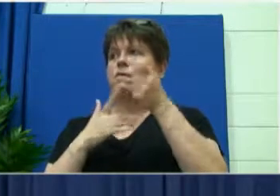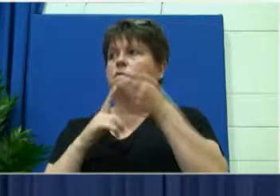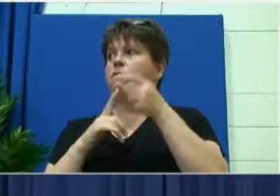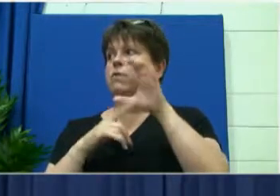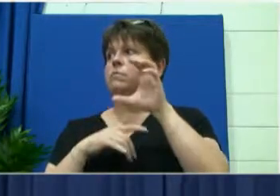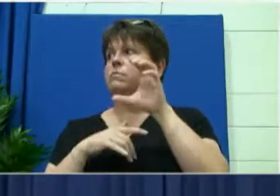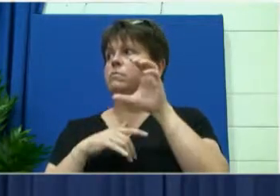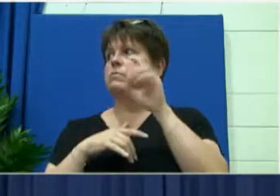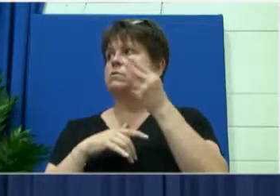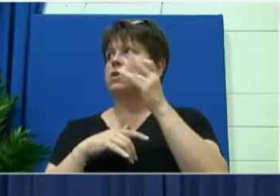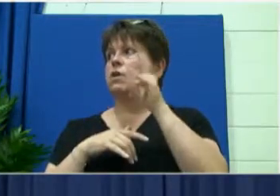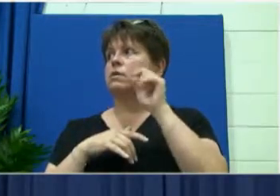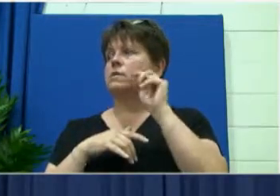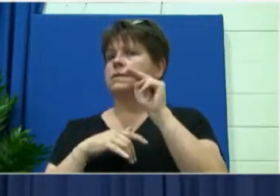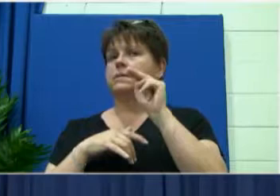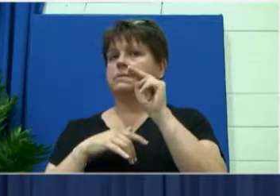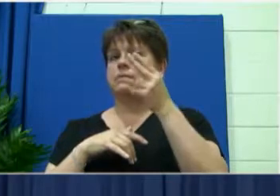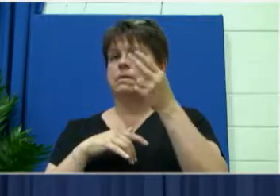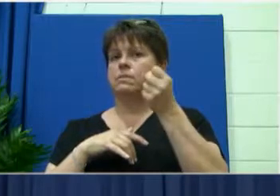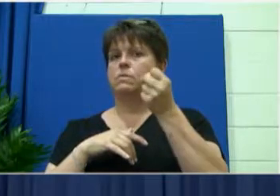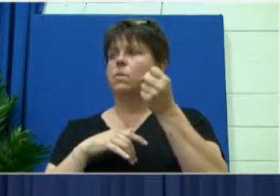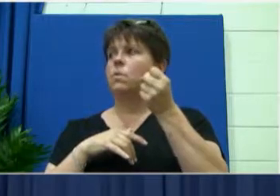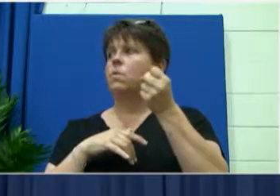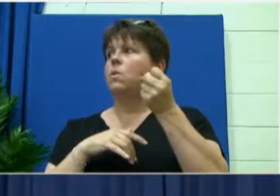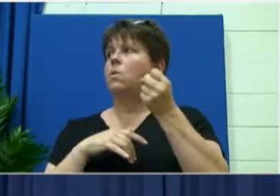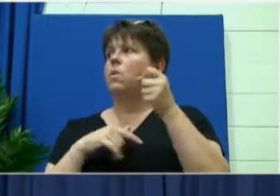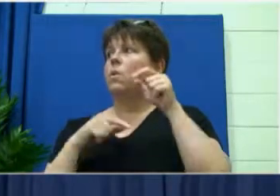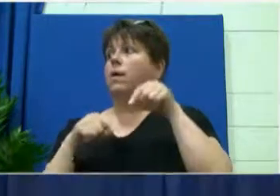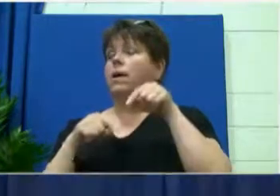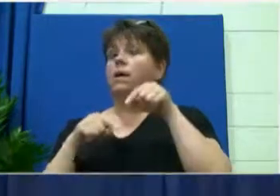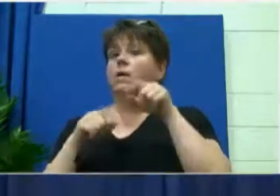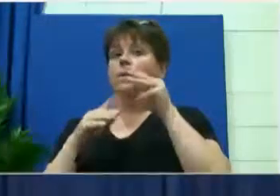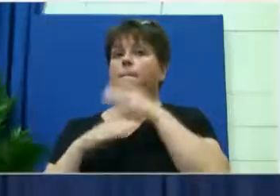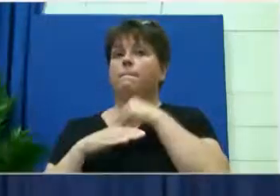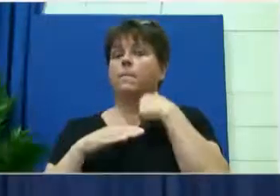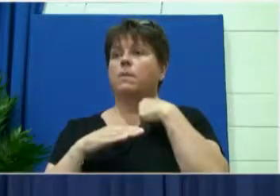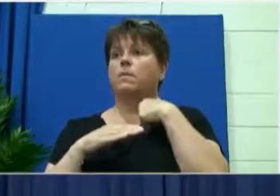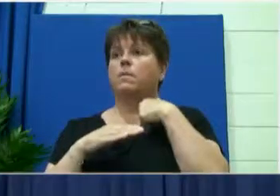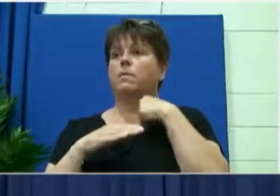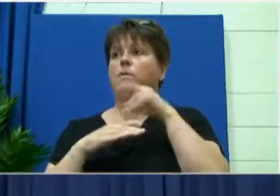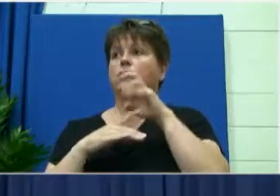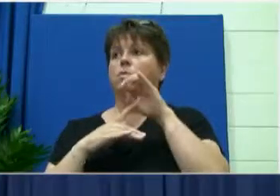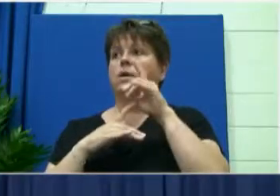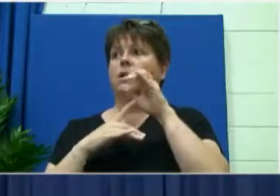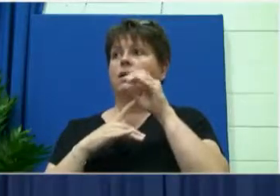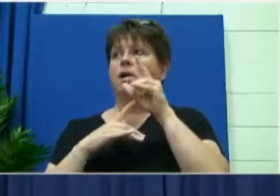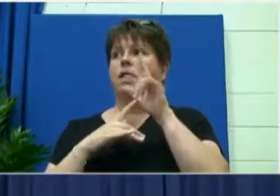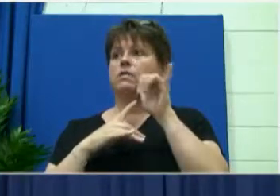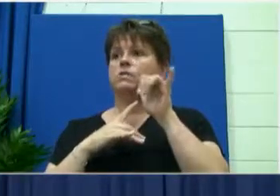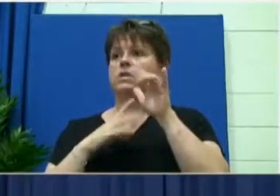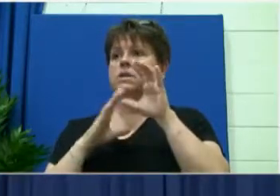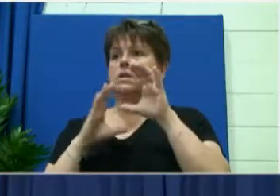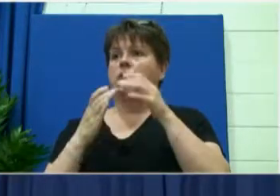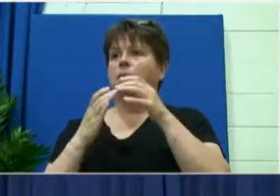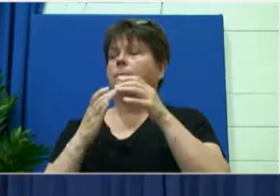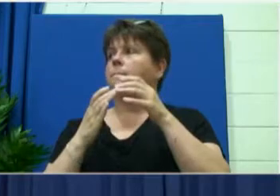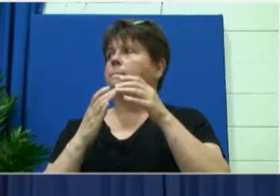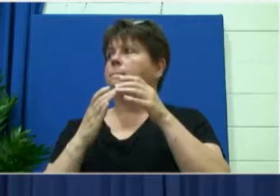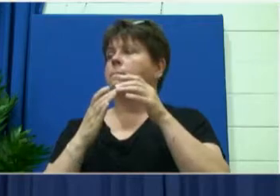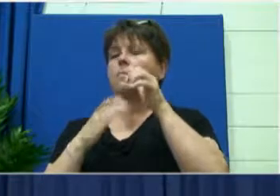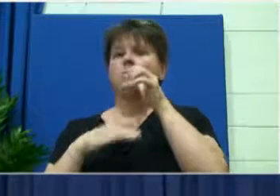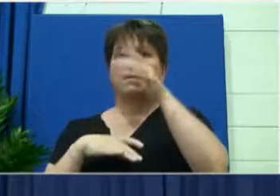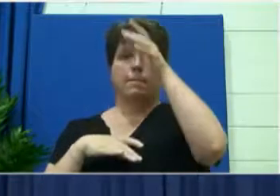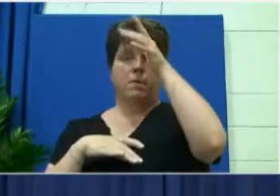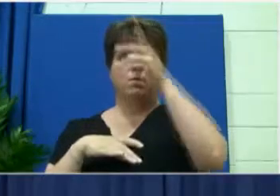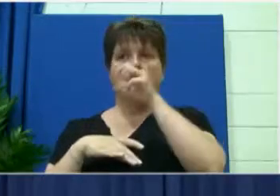of Charleston High School. While a student at KC, she was a member of the Radiology Club. Mackenzie is the